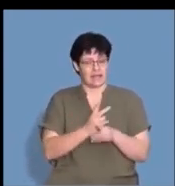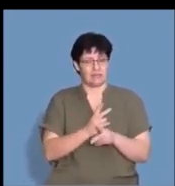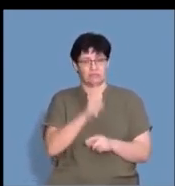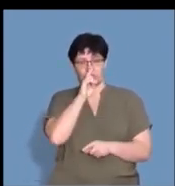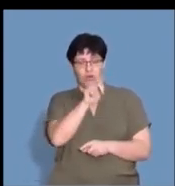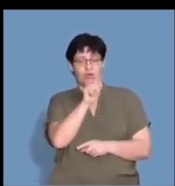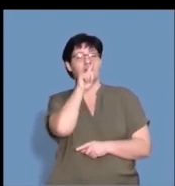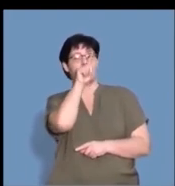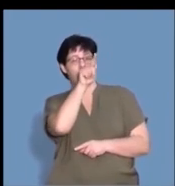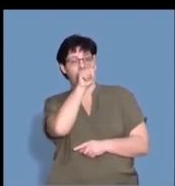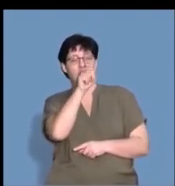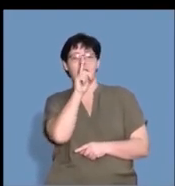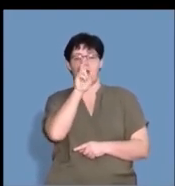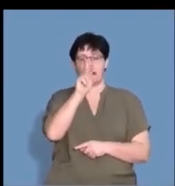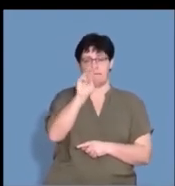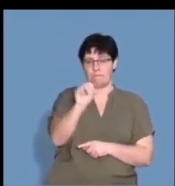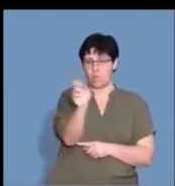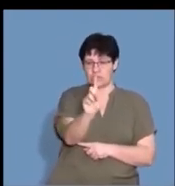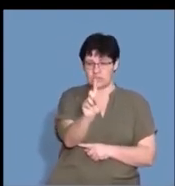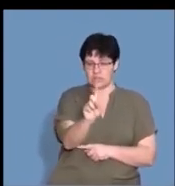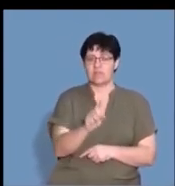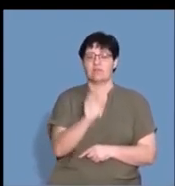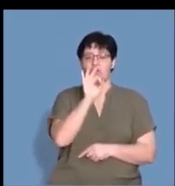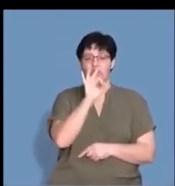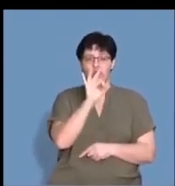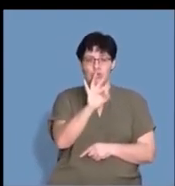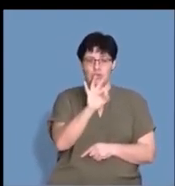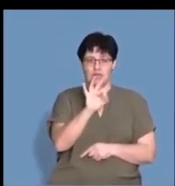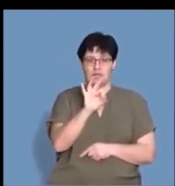look at my text. So now I need my kilometers, which is